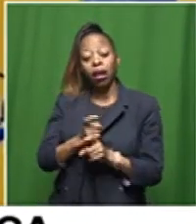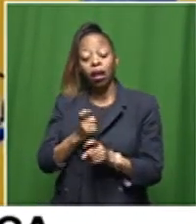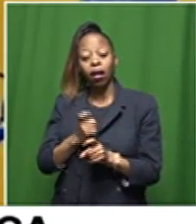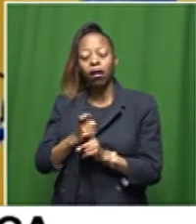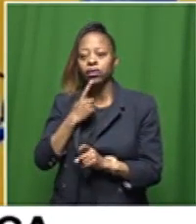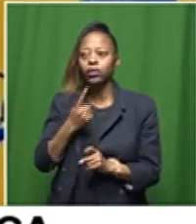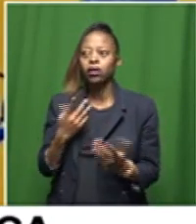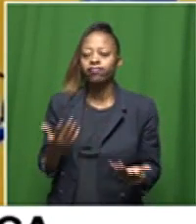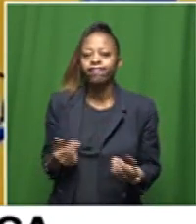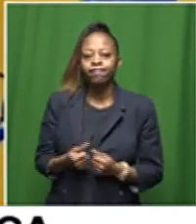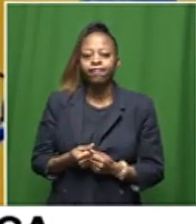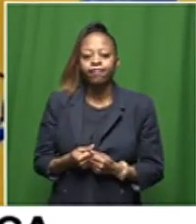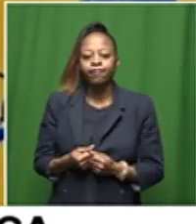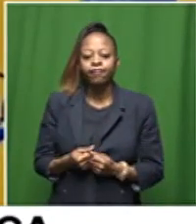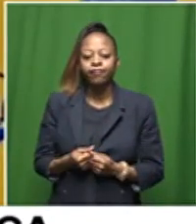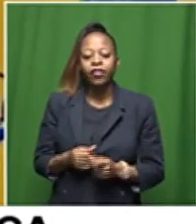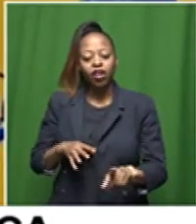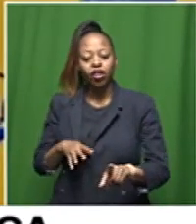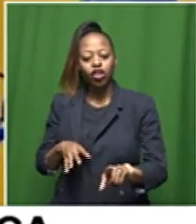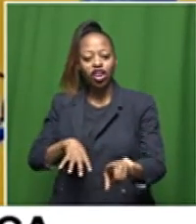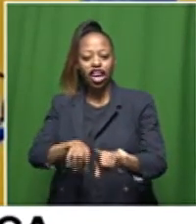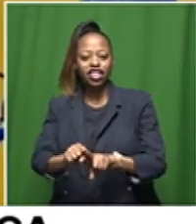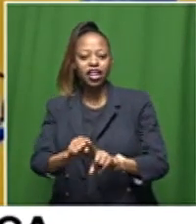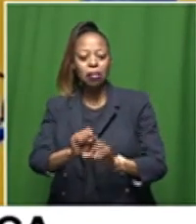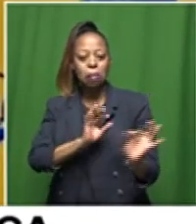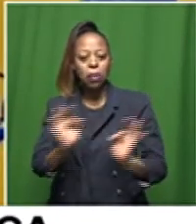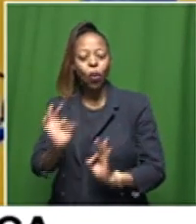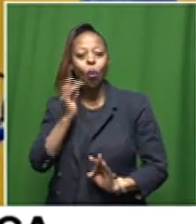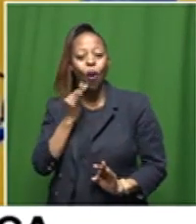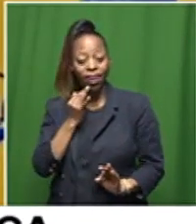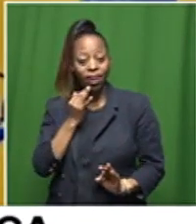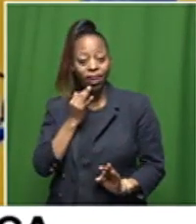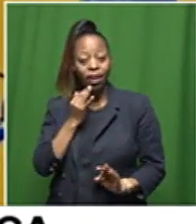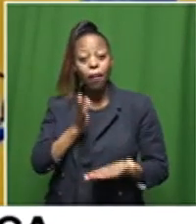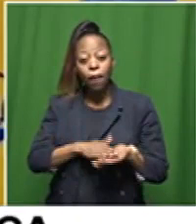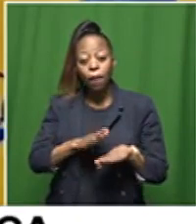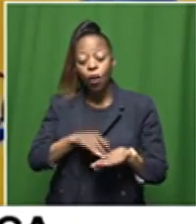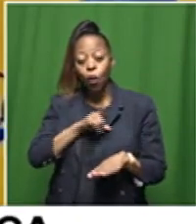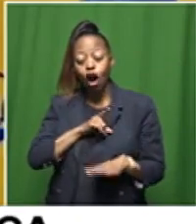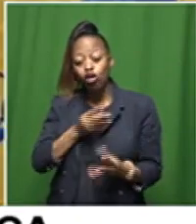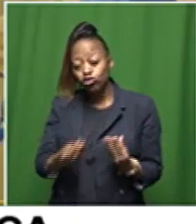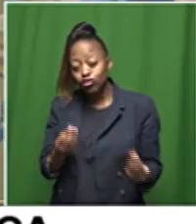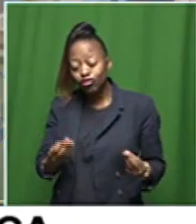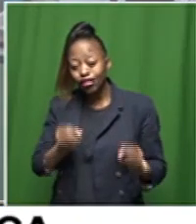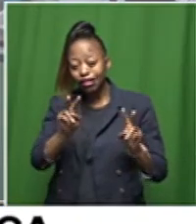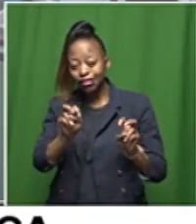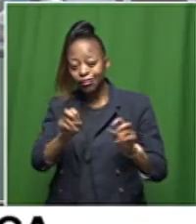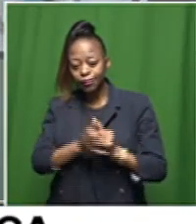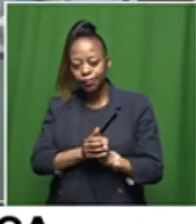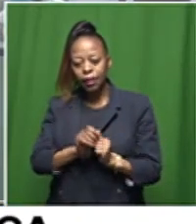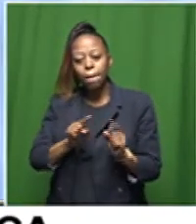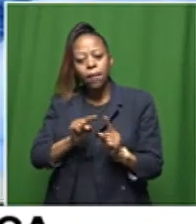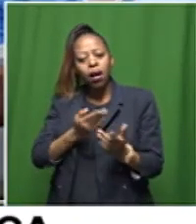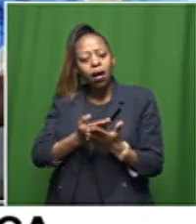to say when can you clear the surgical backlog, especially looking at orthopedic cases. What I can